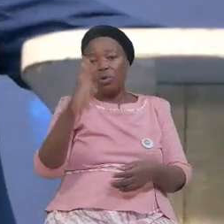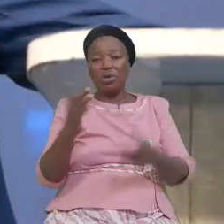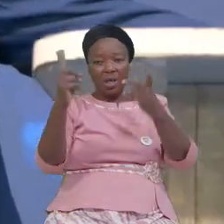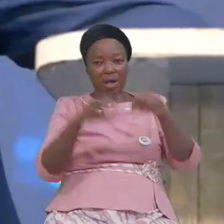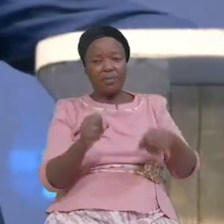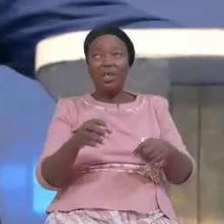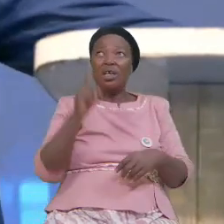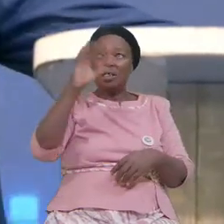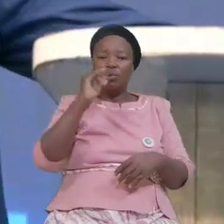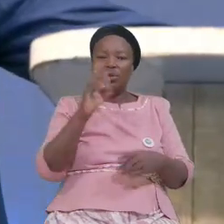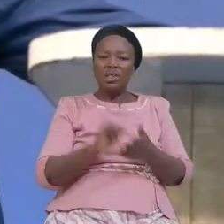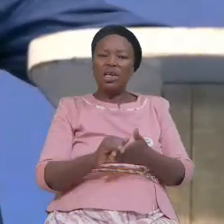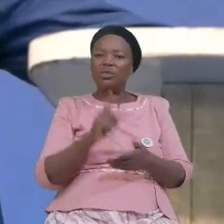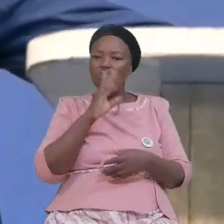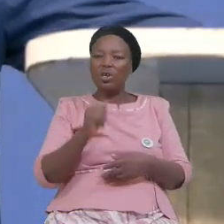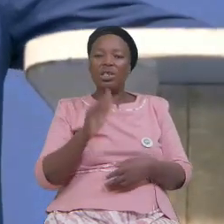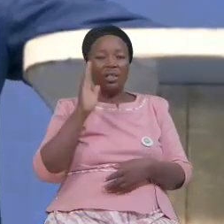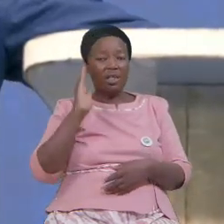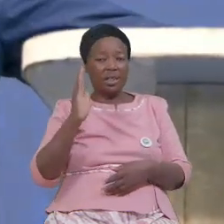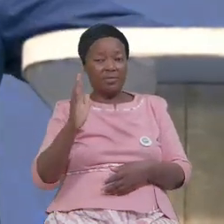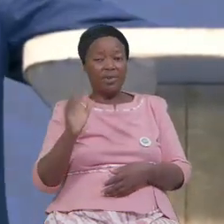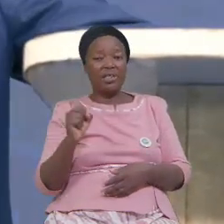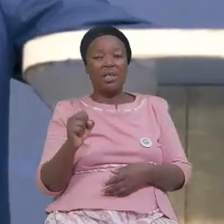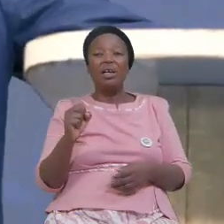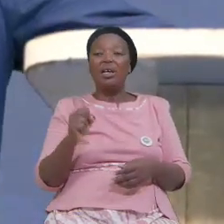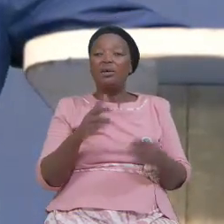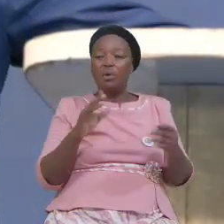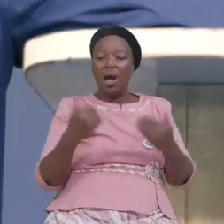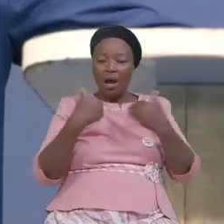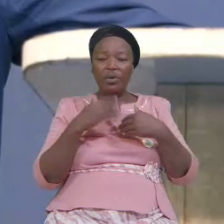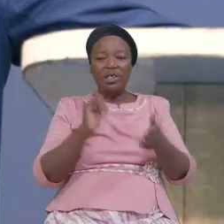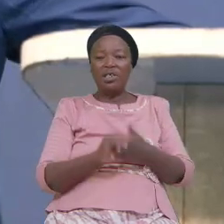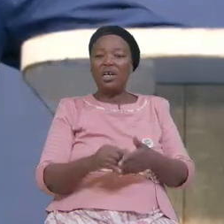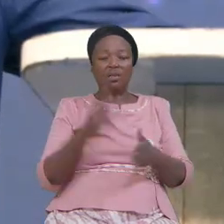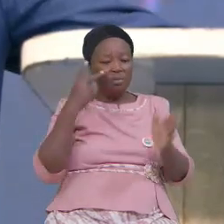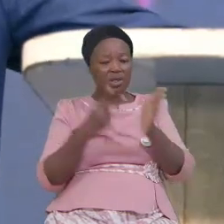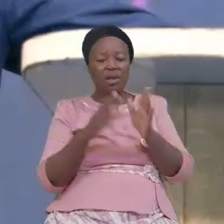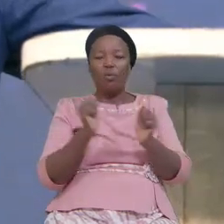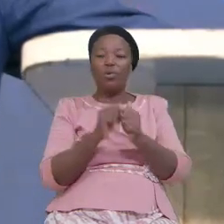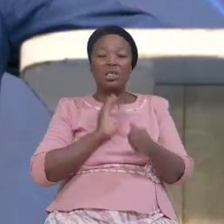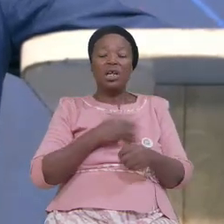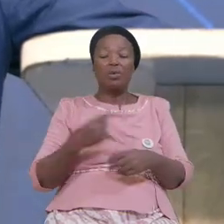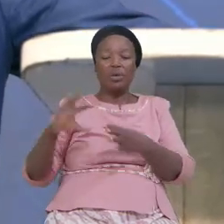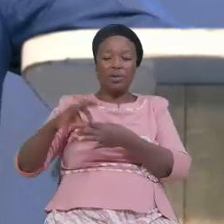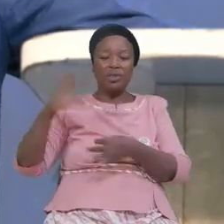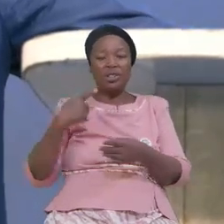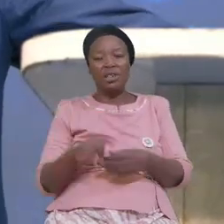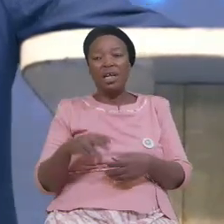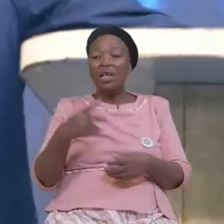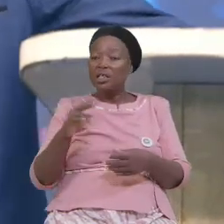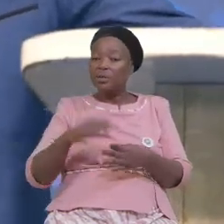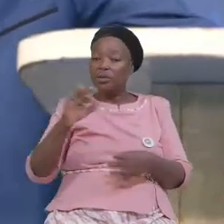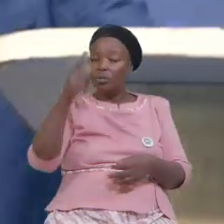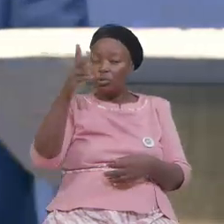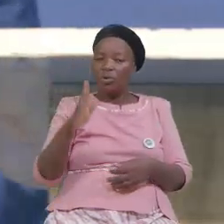one that actually testifies, bearing witness with our spirit. The Spirit of God, the Spirit of